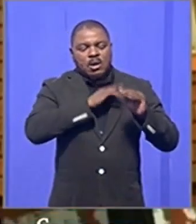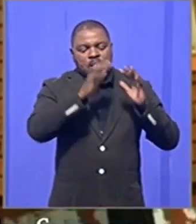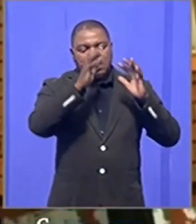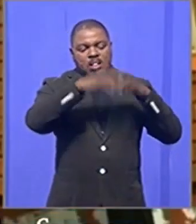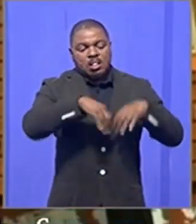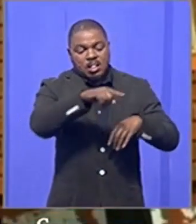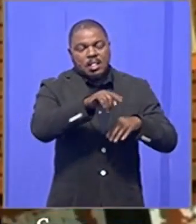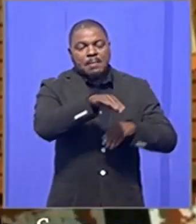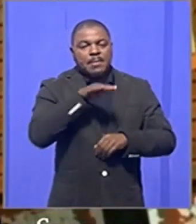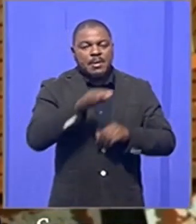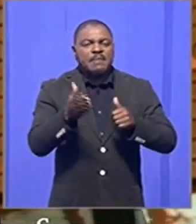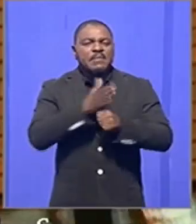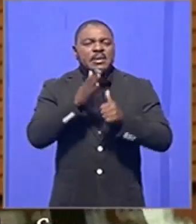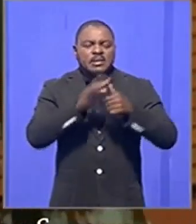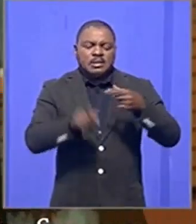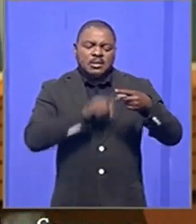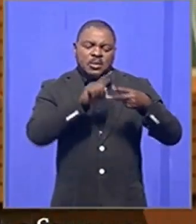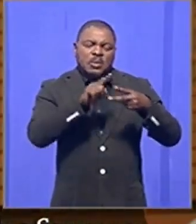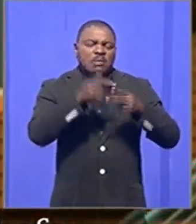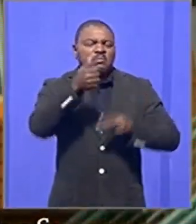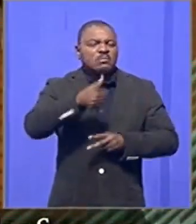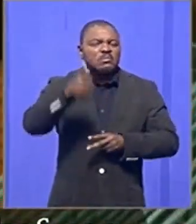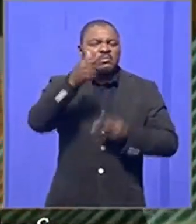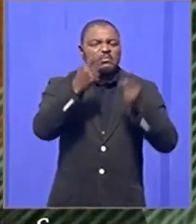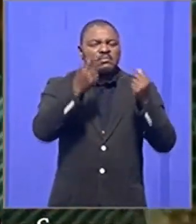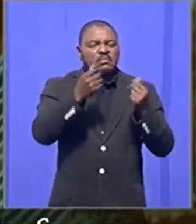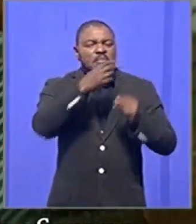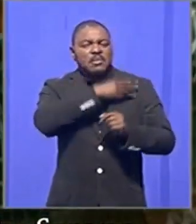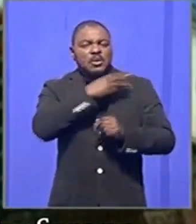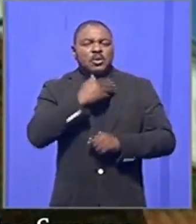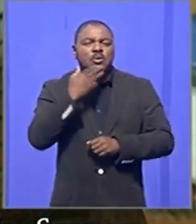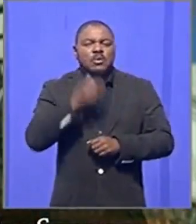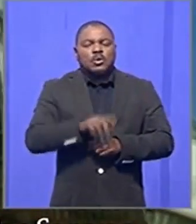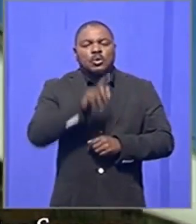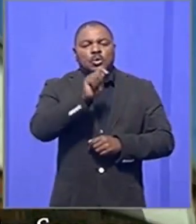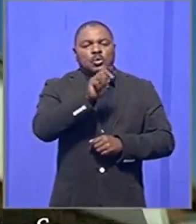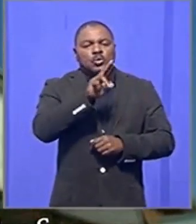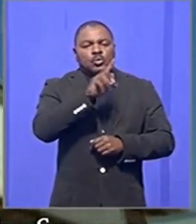Wa pele ebile mohlankedi wa peleng wa ditšhelete Philip Truter